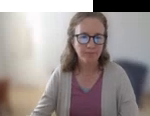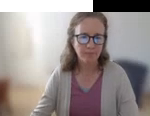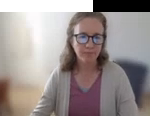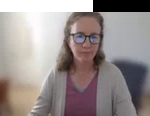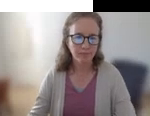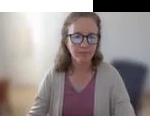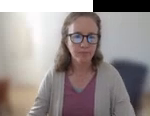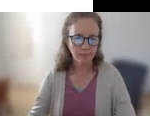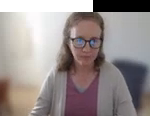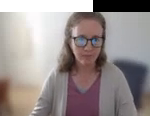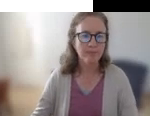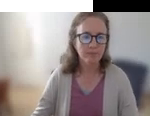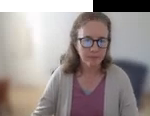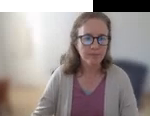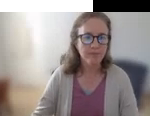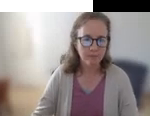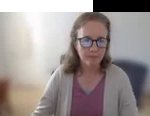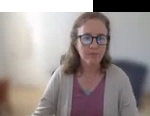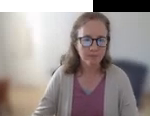also has a dictation feature.